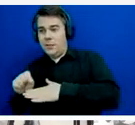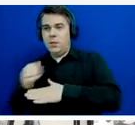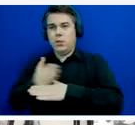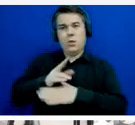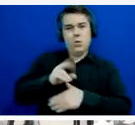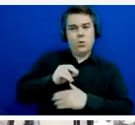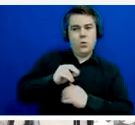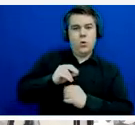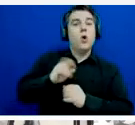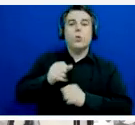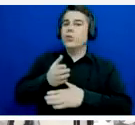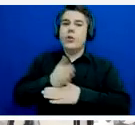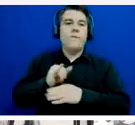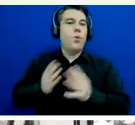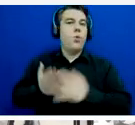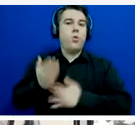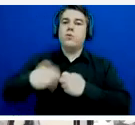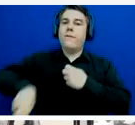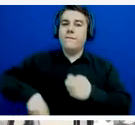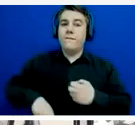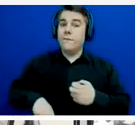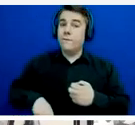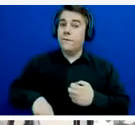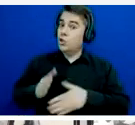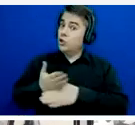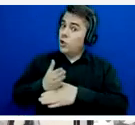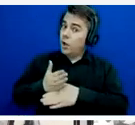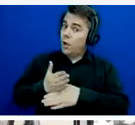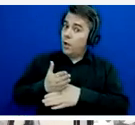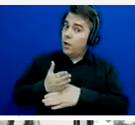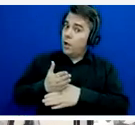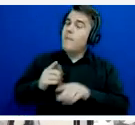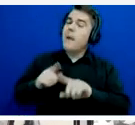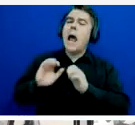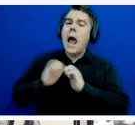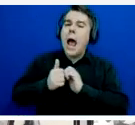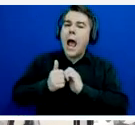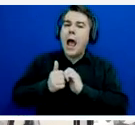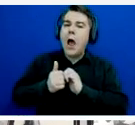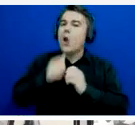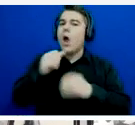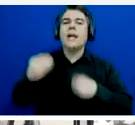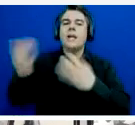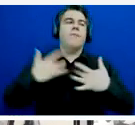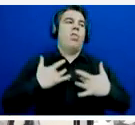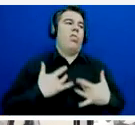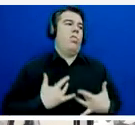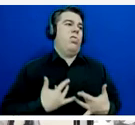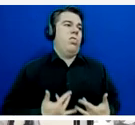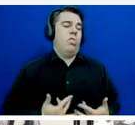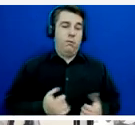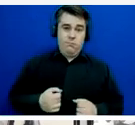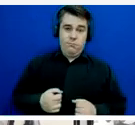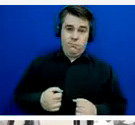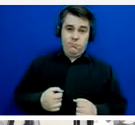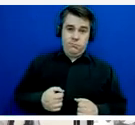share if you're going through something tough. There are ways to share it in a way that doesn't drag people down or have a negative energy. And if you